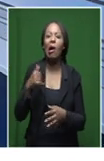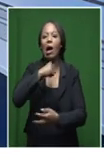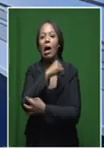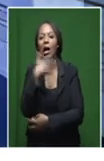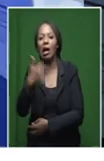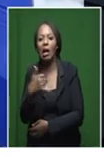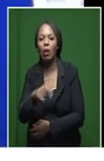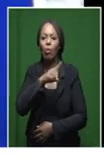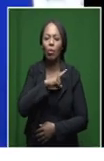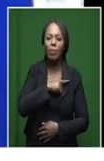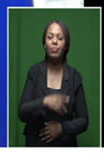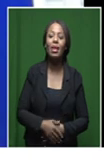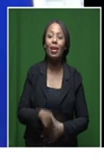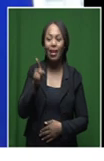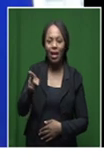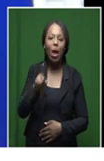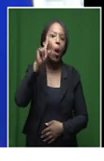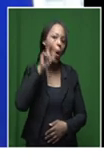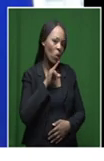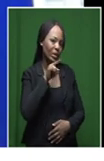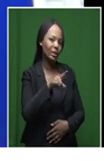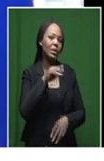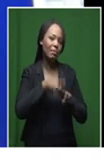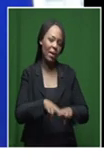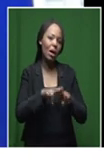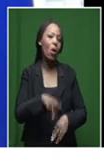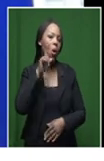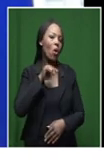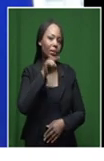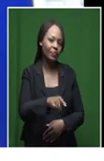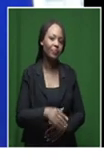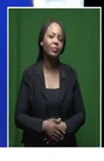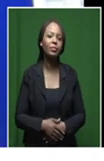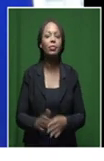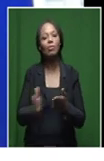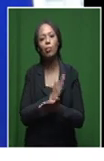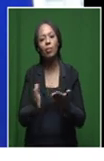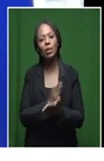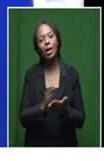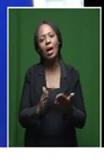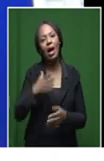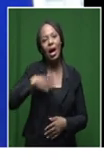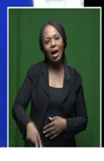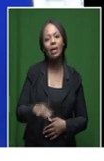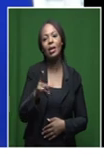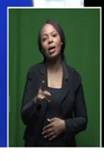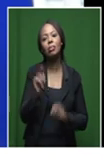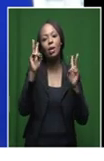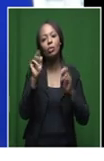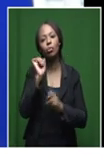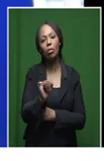osteoarthritis, which is an aging process, but it could be something else as well. So there are other causes of arthritis that we do need to be aware